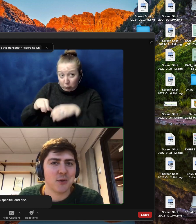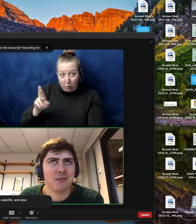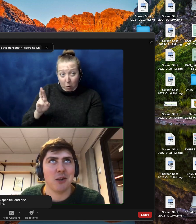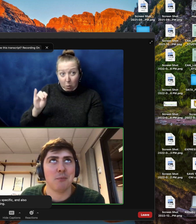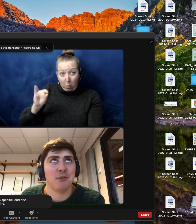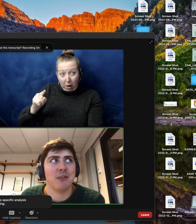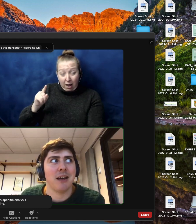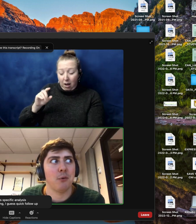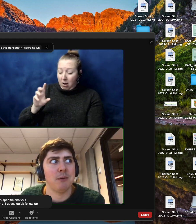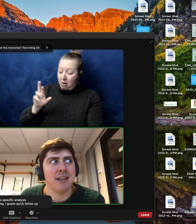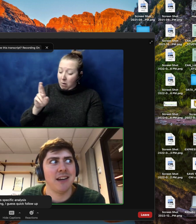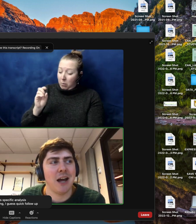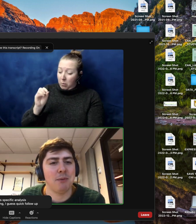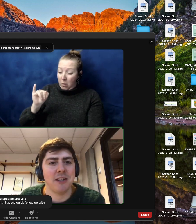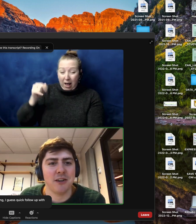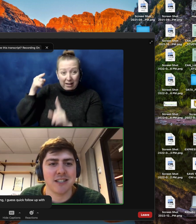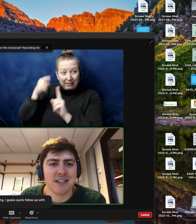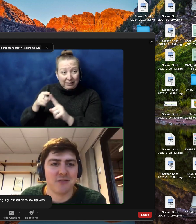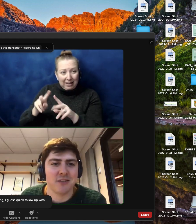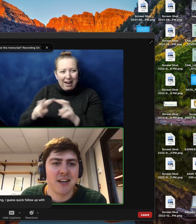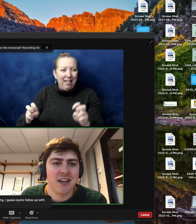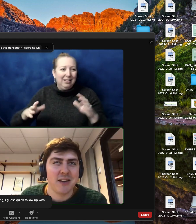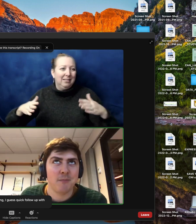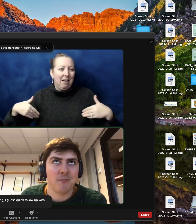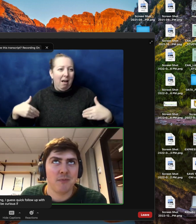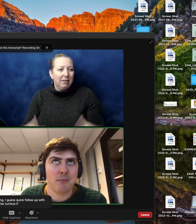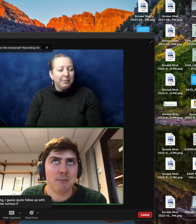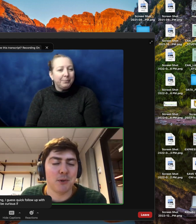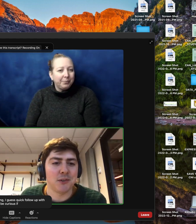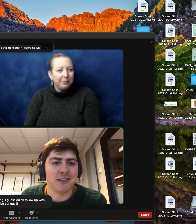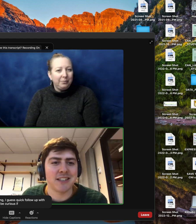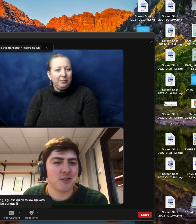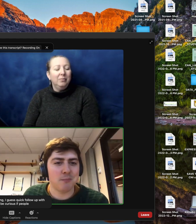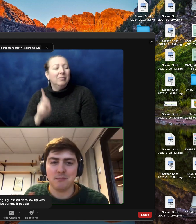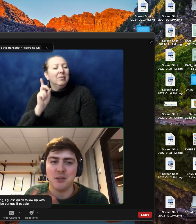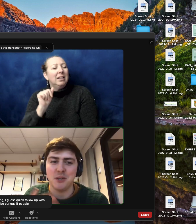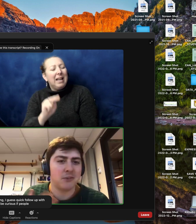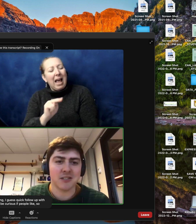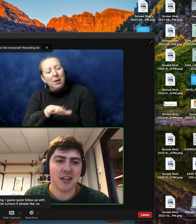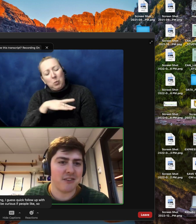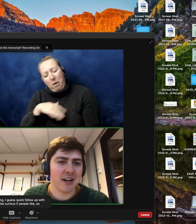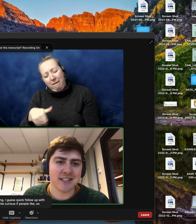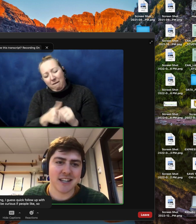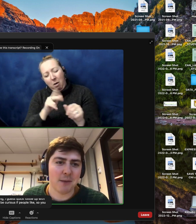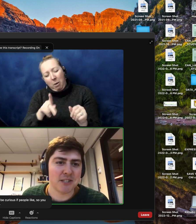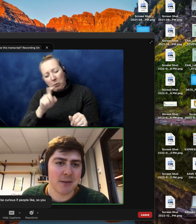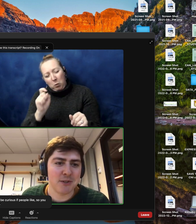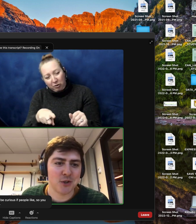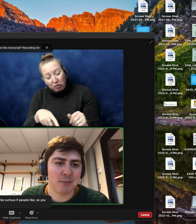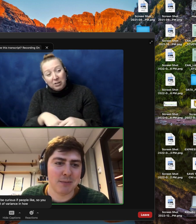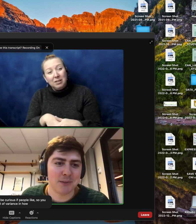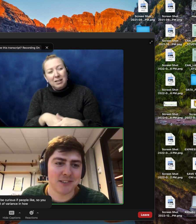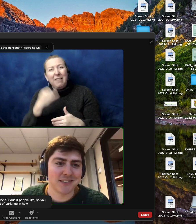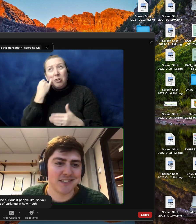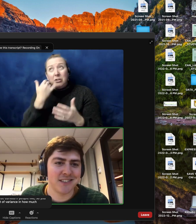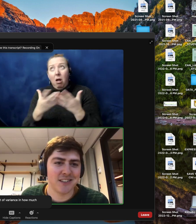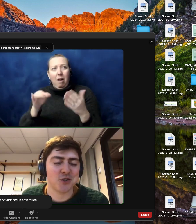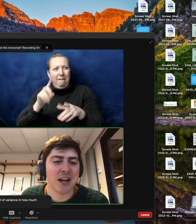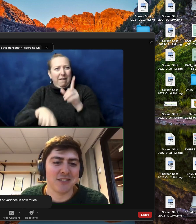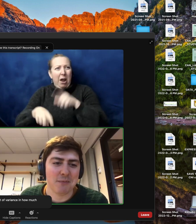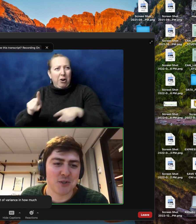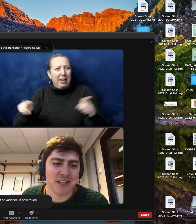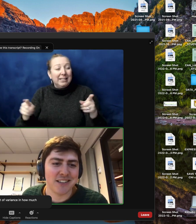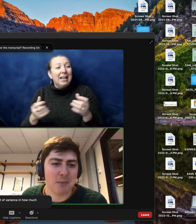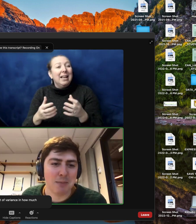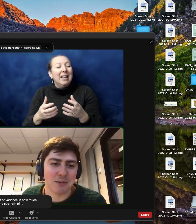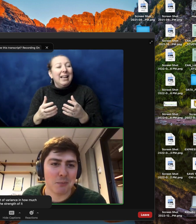I guess, quick follow-up with that would be, I'd be curious if people, like, so, there's a lot of variance in how much imagery there's